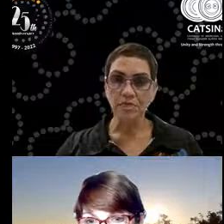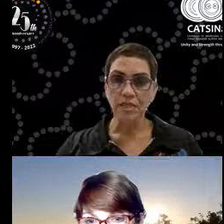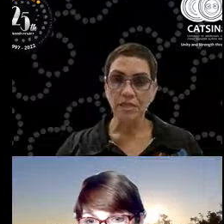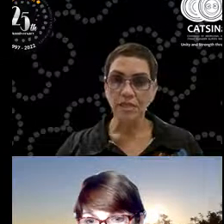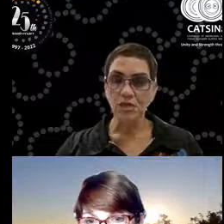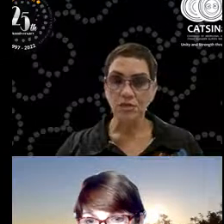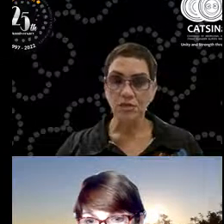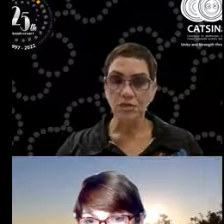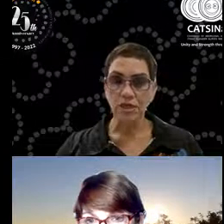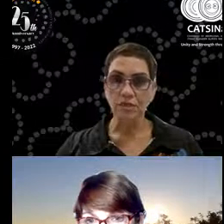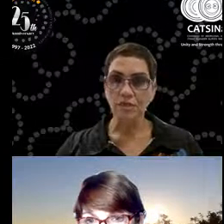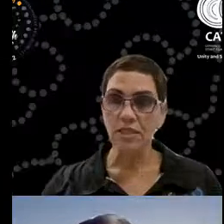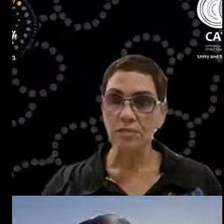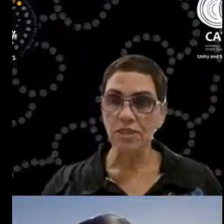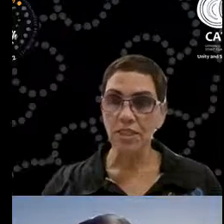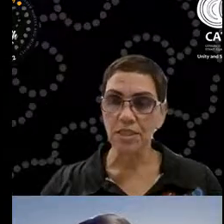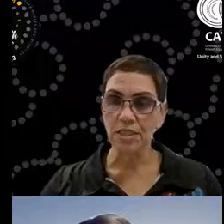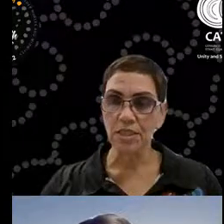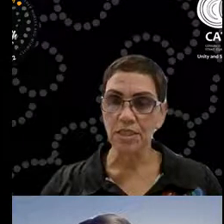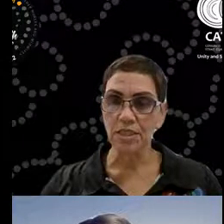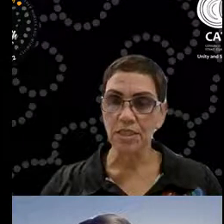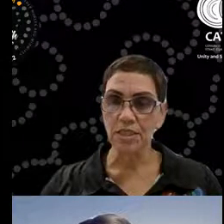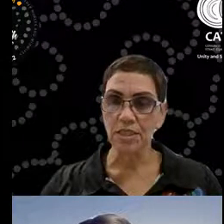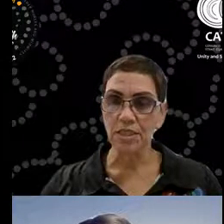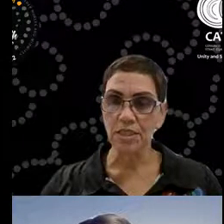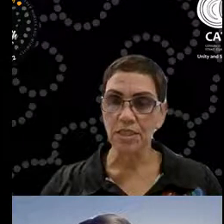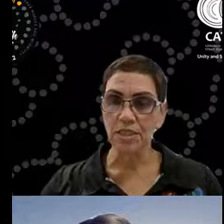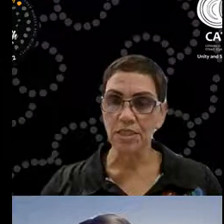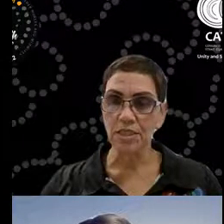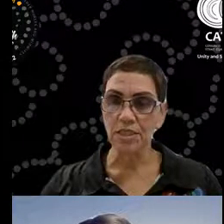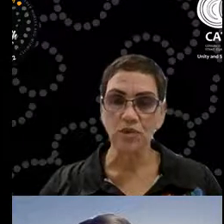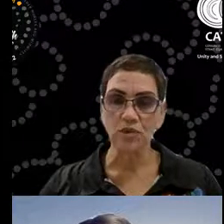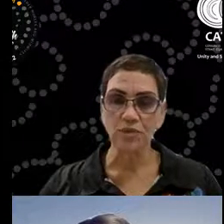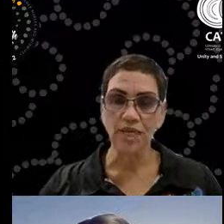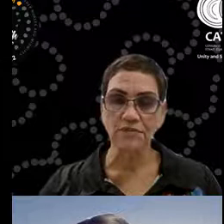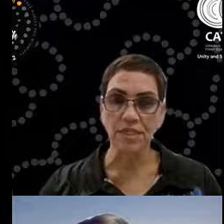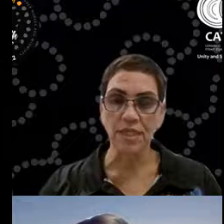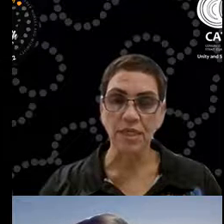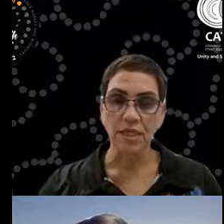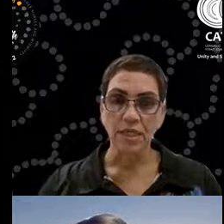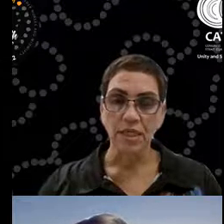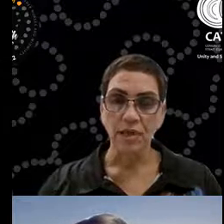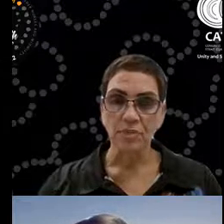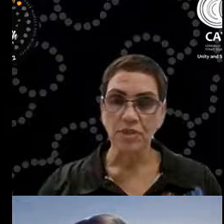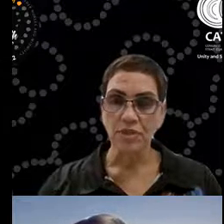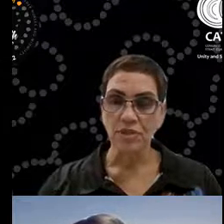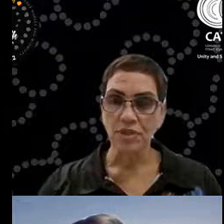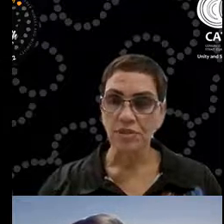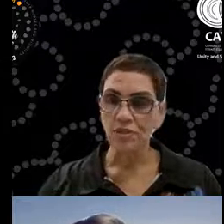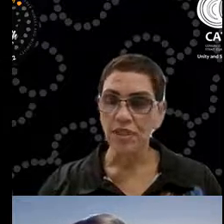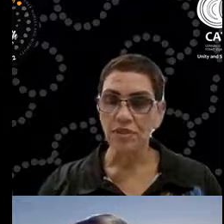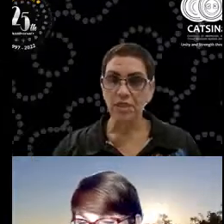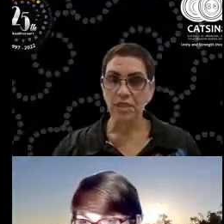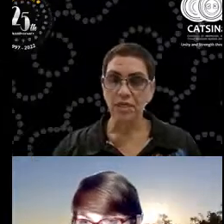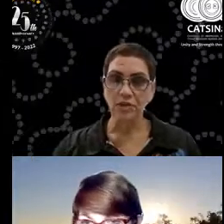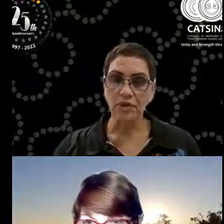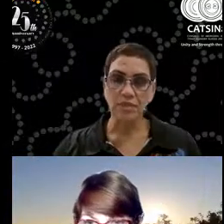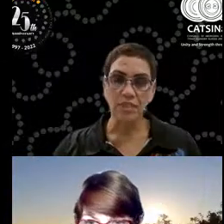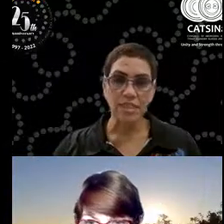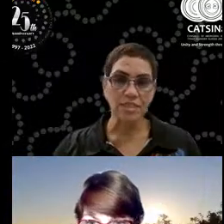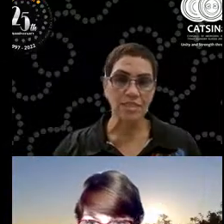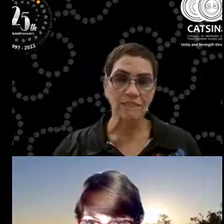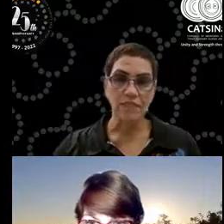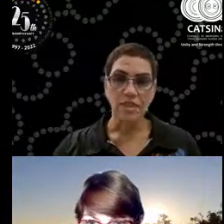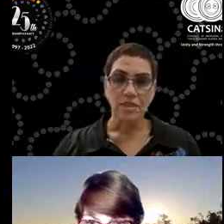keep abreast of some of the issues within nursing and midwifery, and particular cultural safety in Aboriginal and Torres Strait Islander